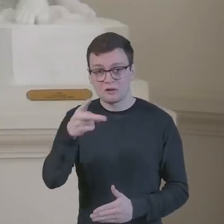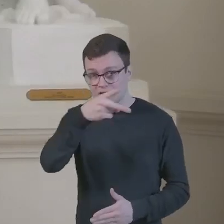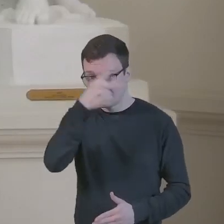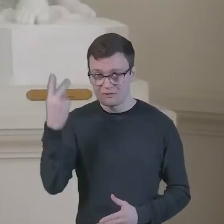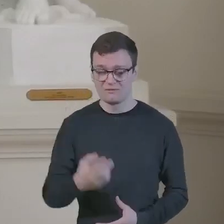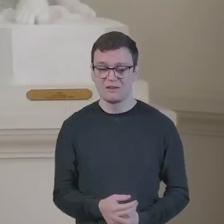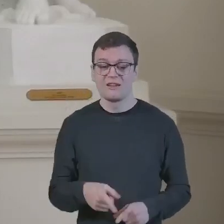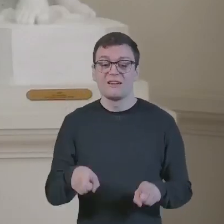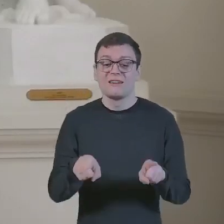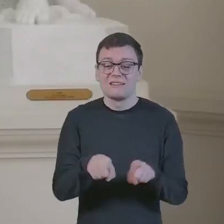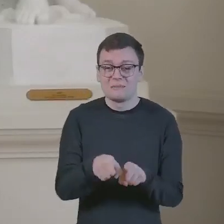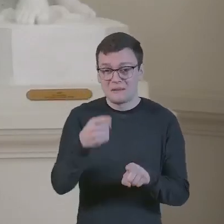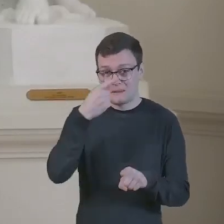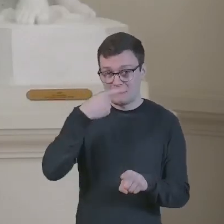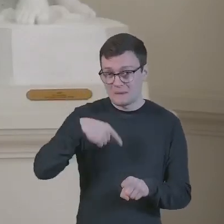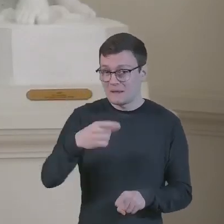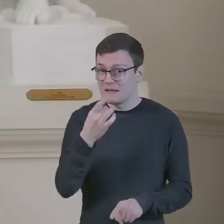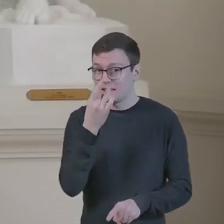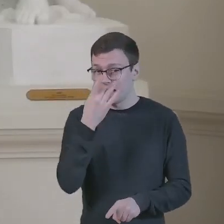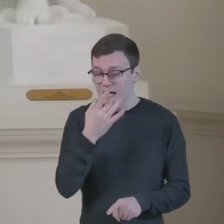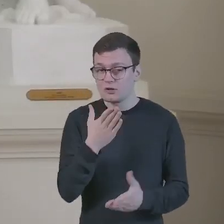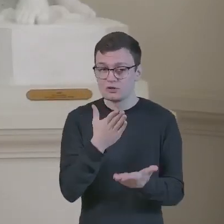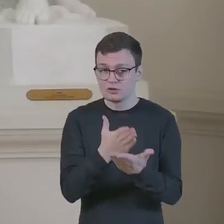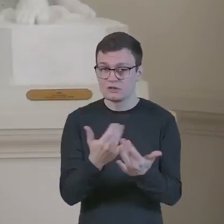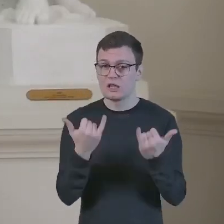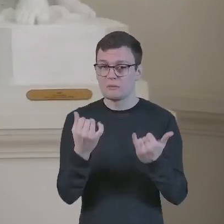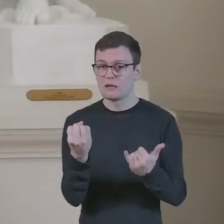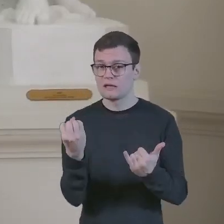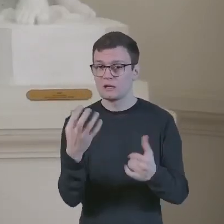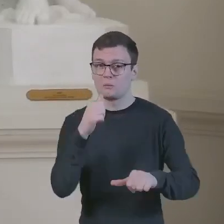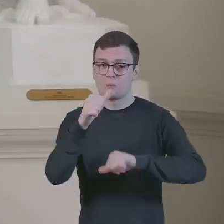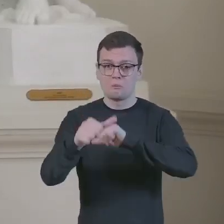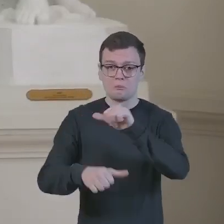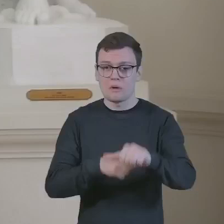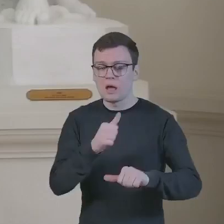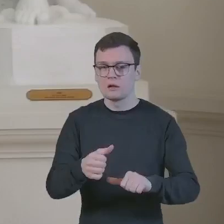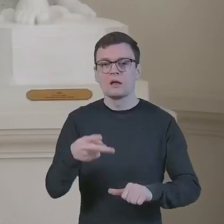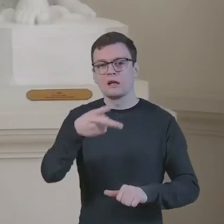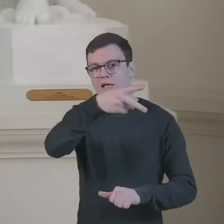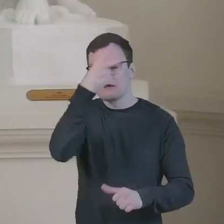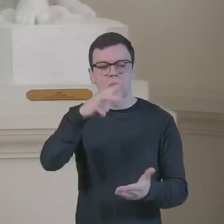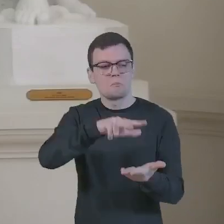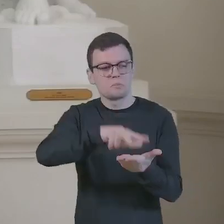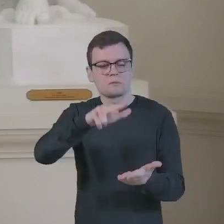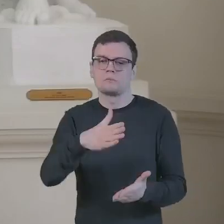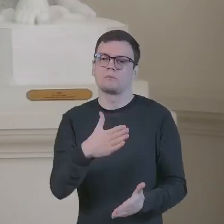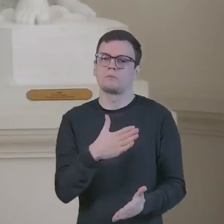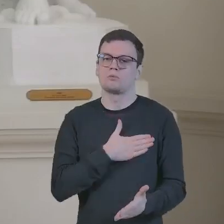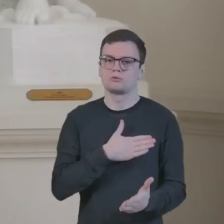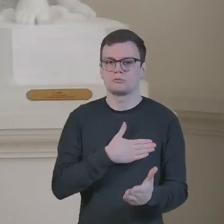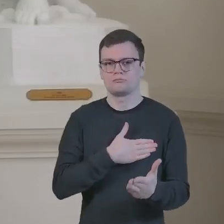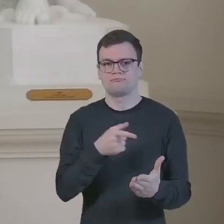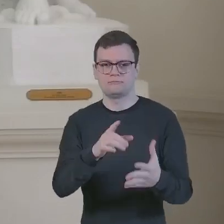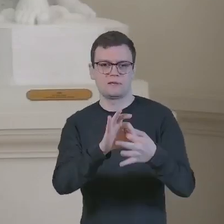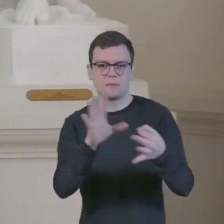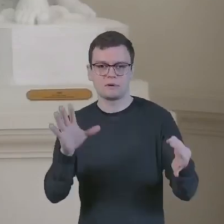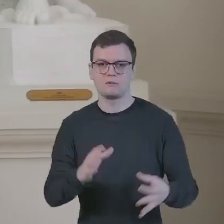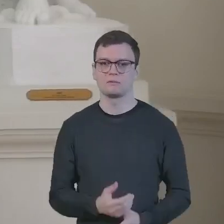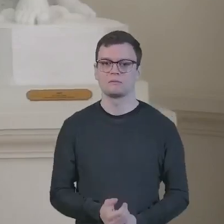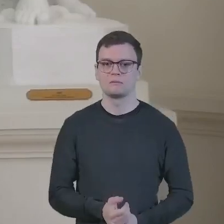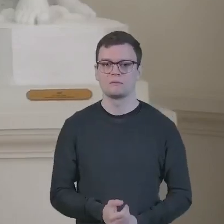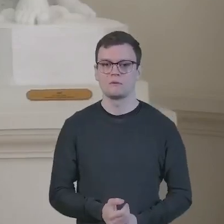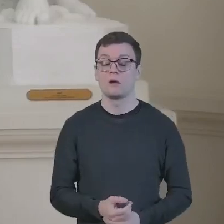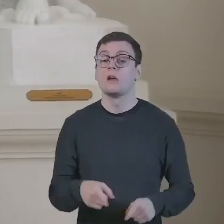May marks 14 years since Lithuania has recognized our independence, and it in turn has